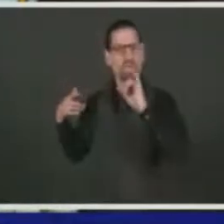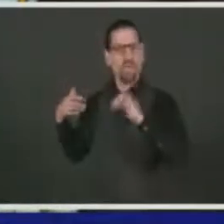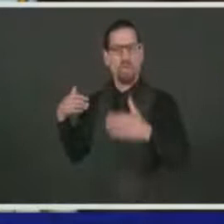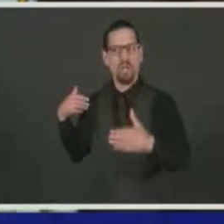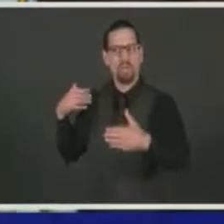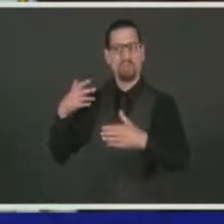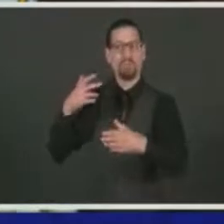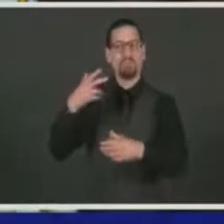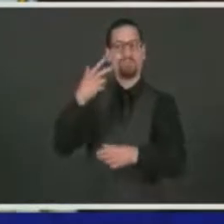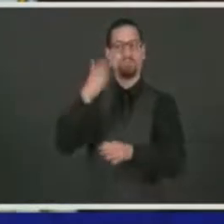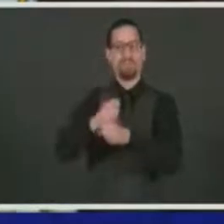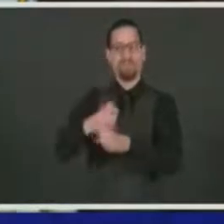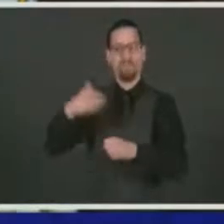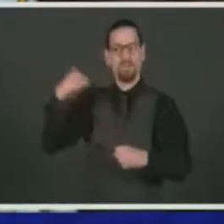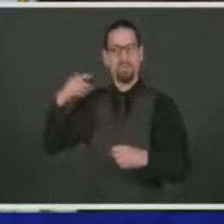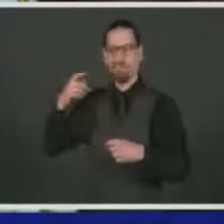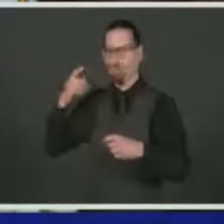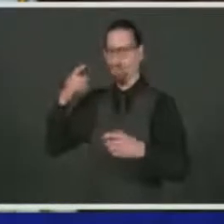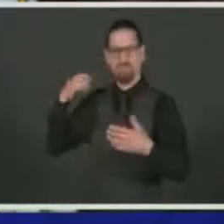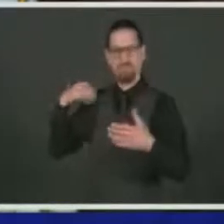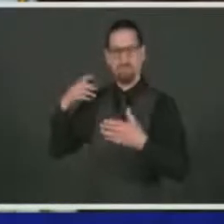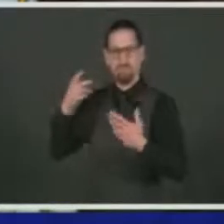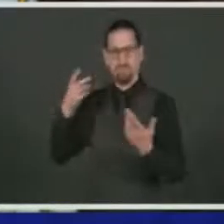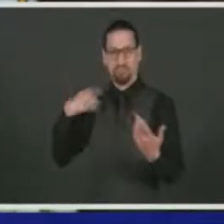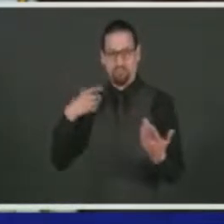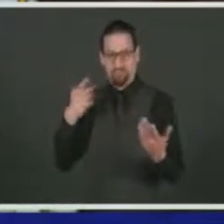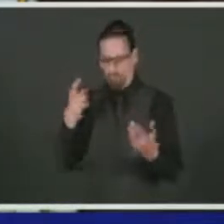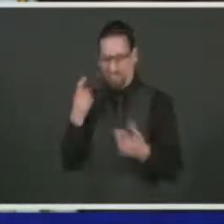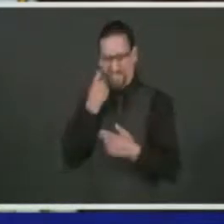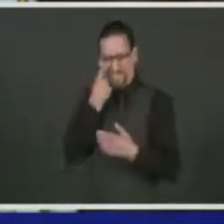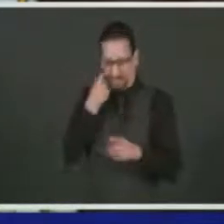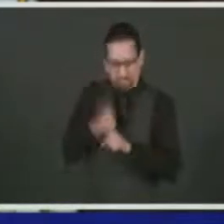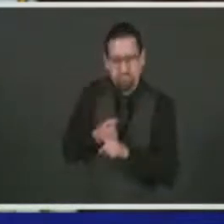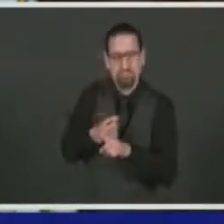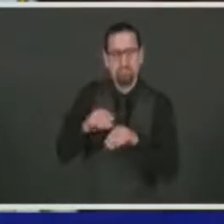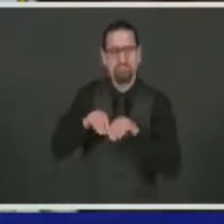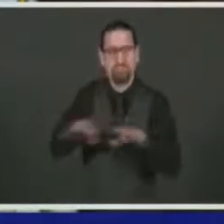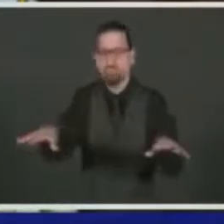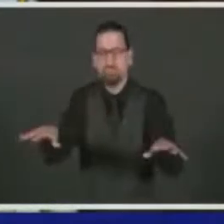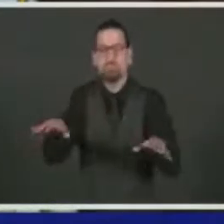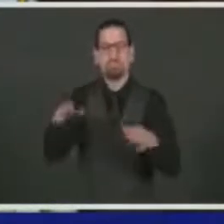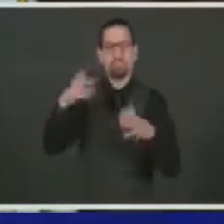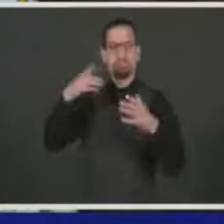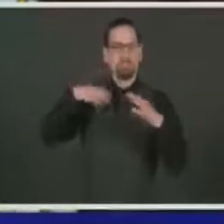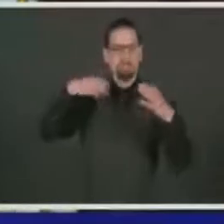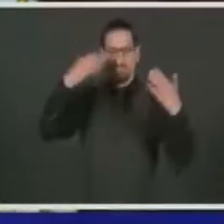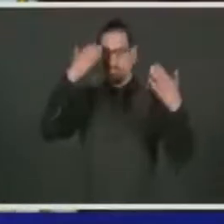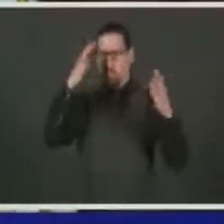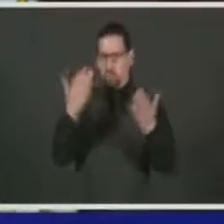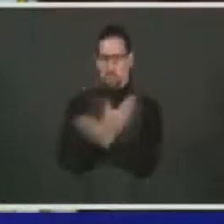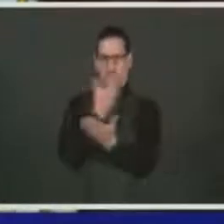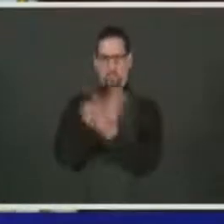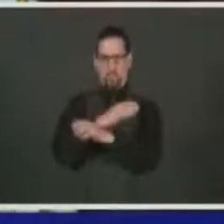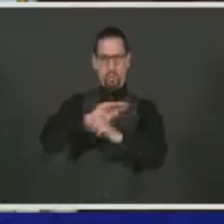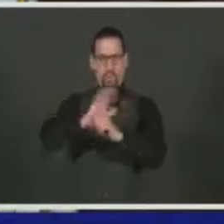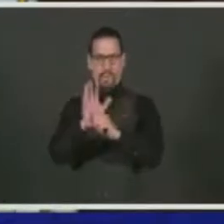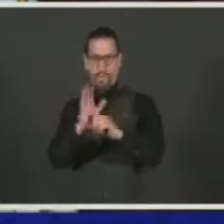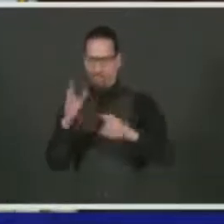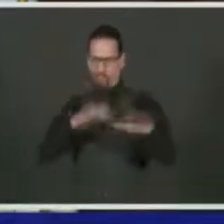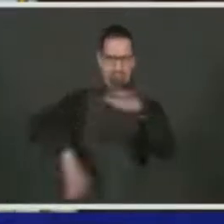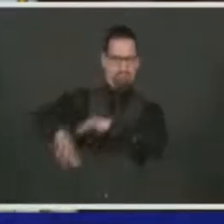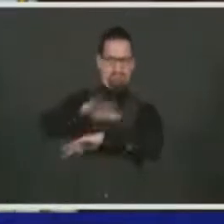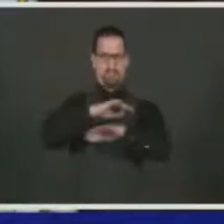this. So I'm not saying that this is fun. I know there's a lot of people out there struggling and suffering. And if